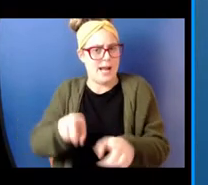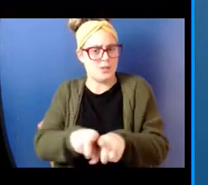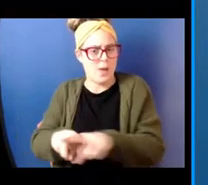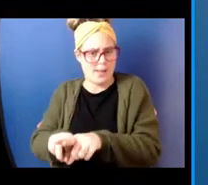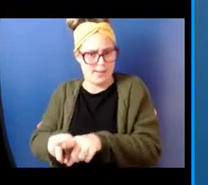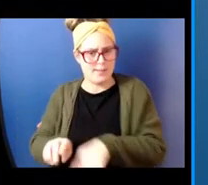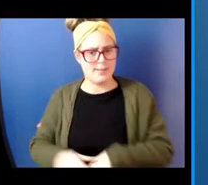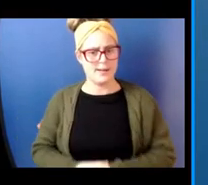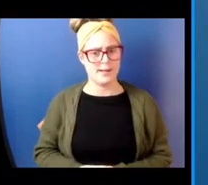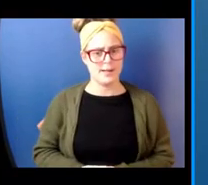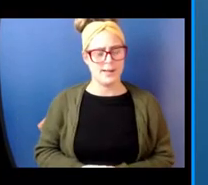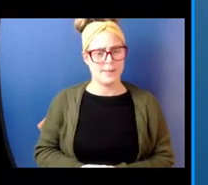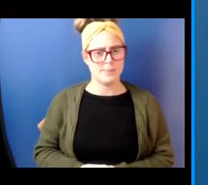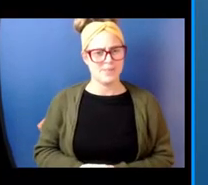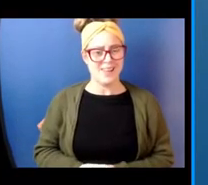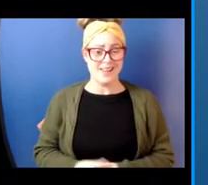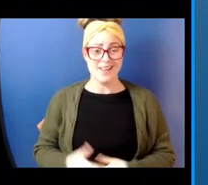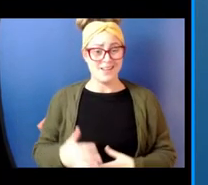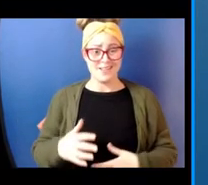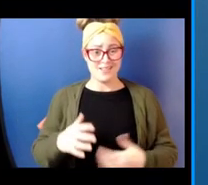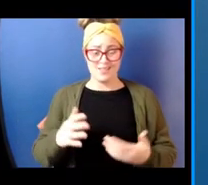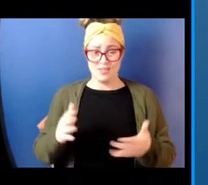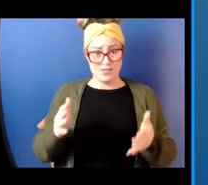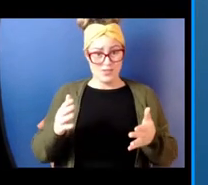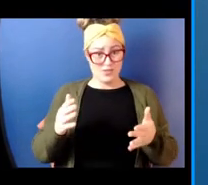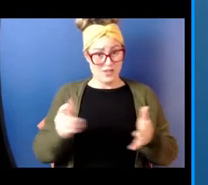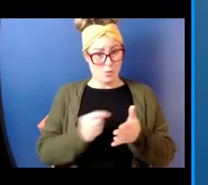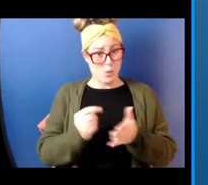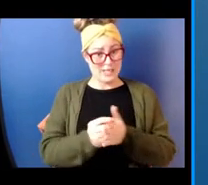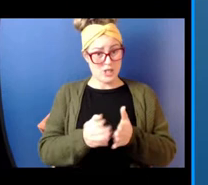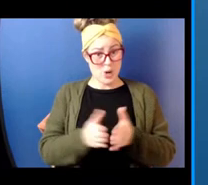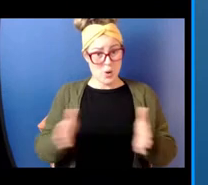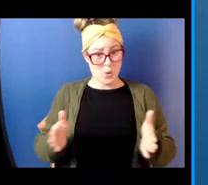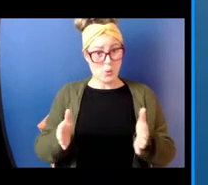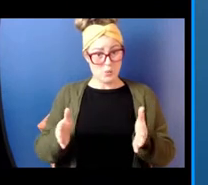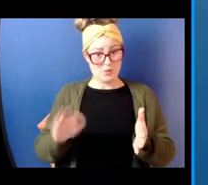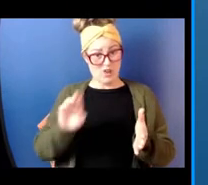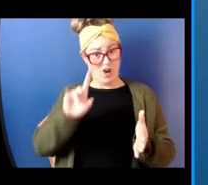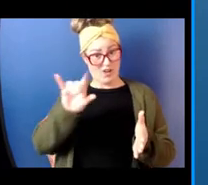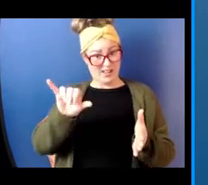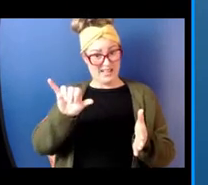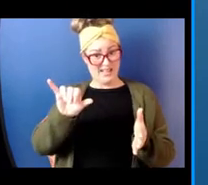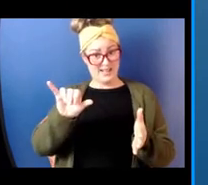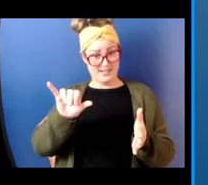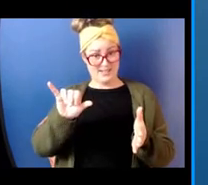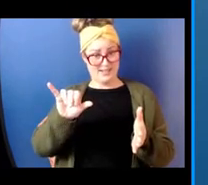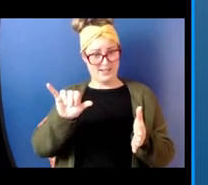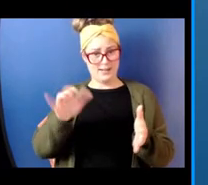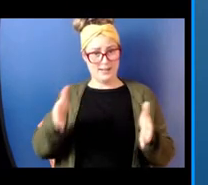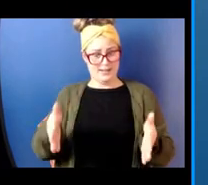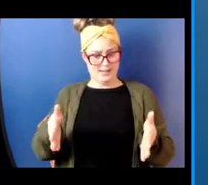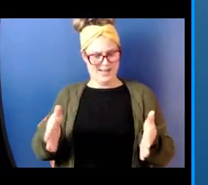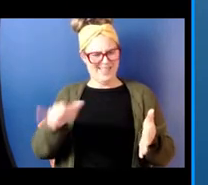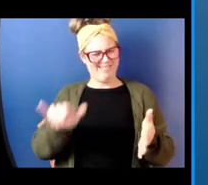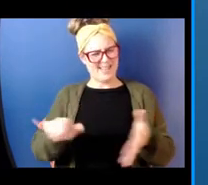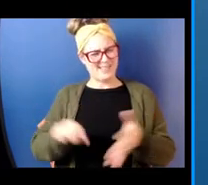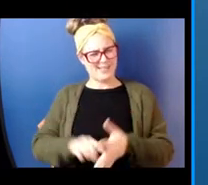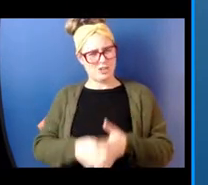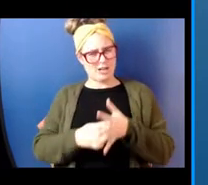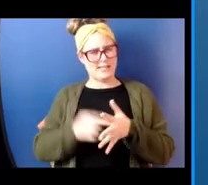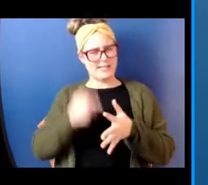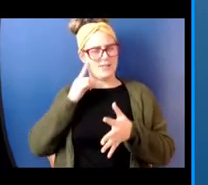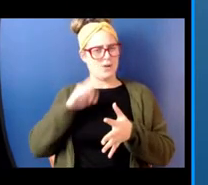the Early window is you know those that's the the Genesis of these campaigns